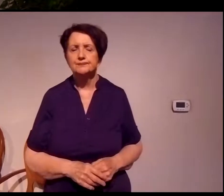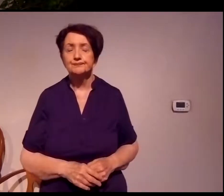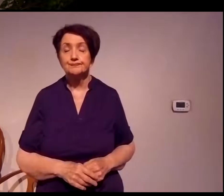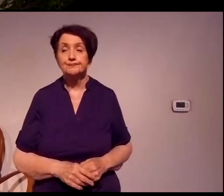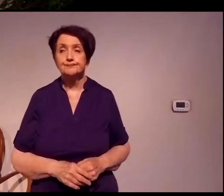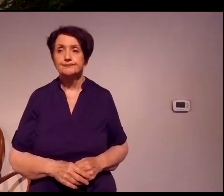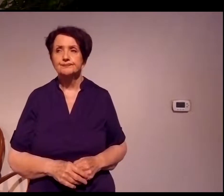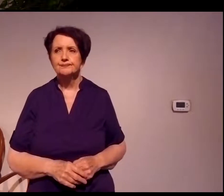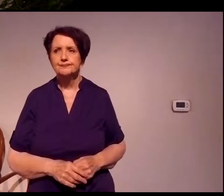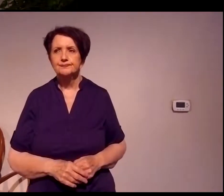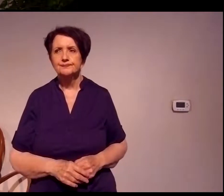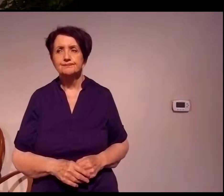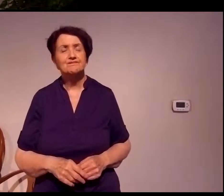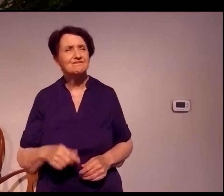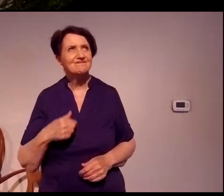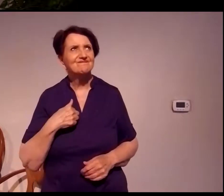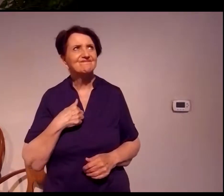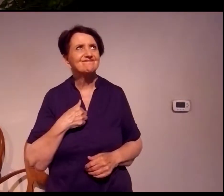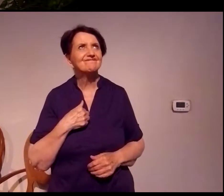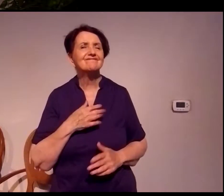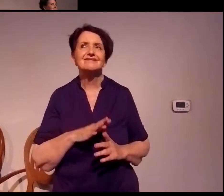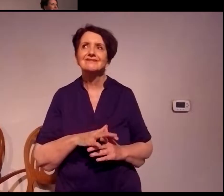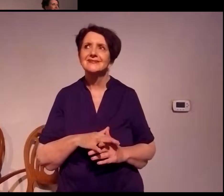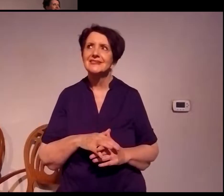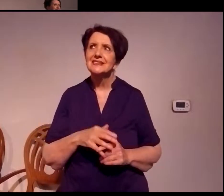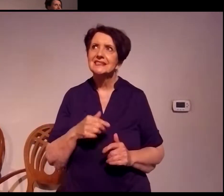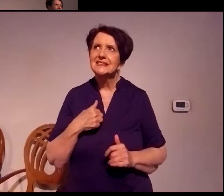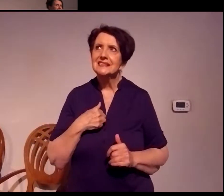I am not